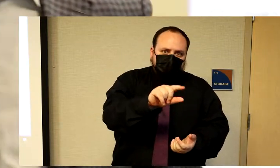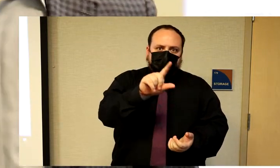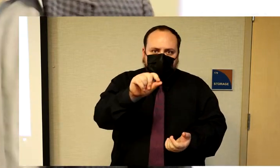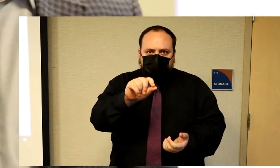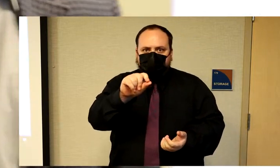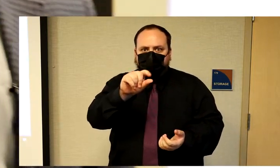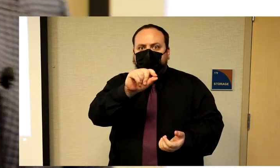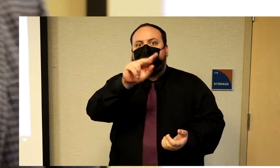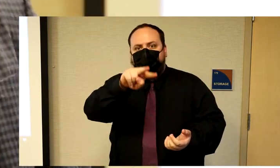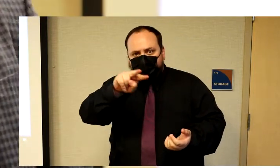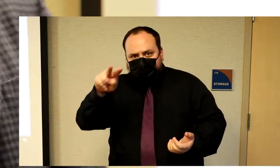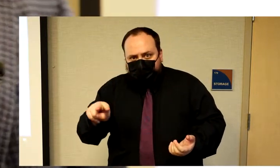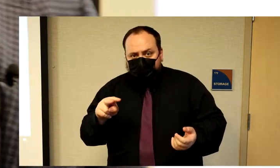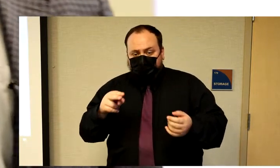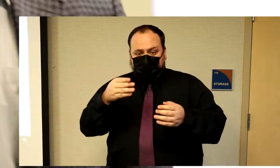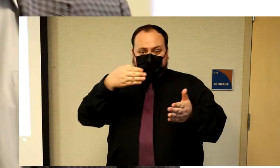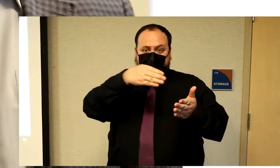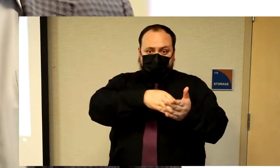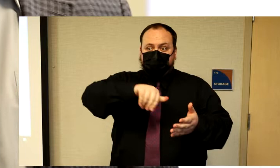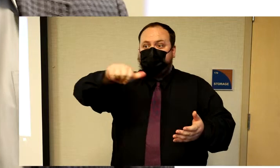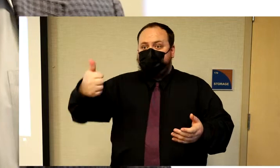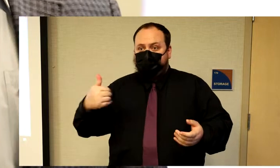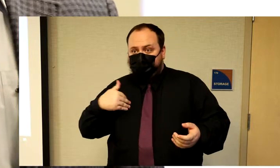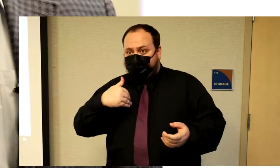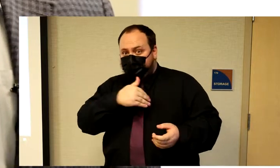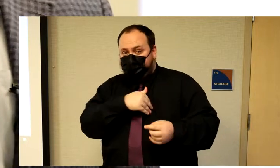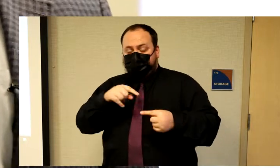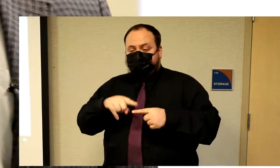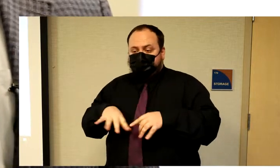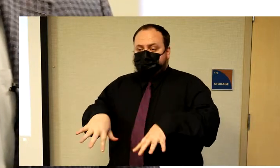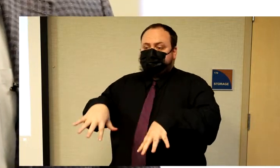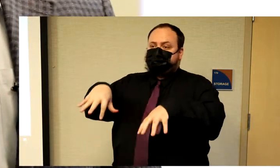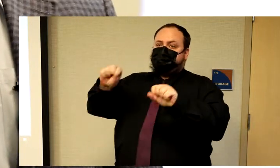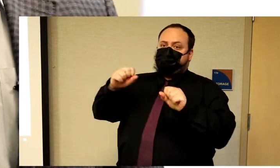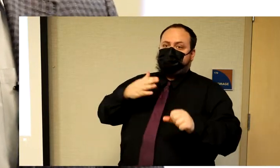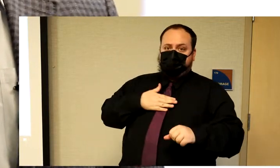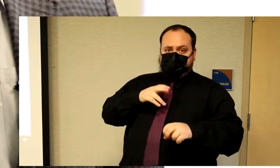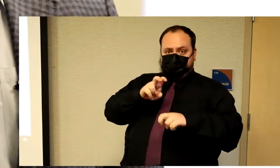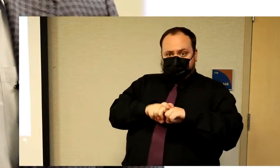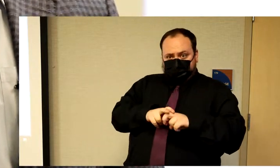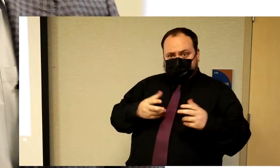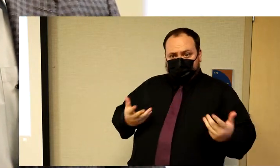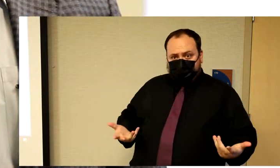the other board member, or to retain to